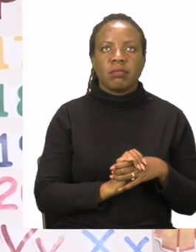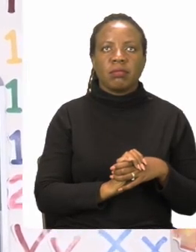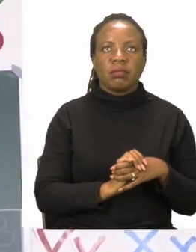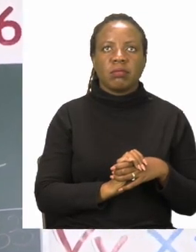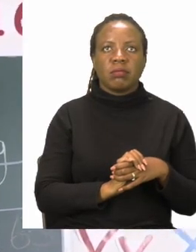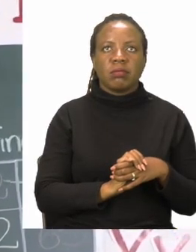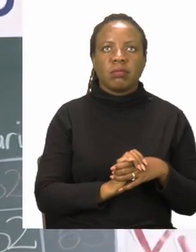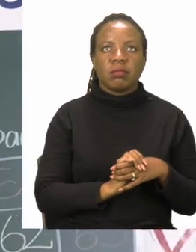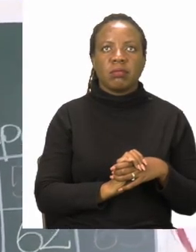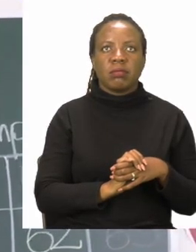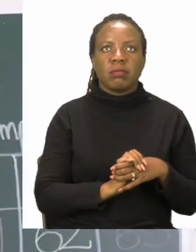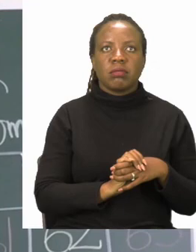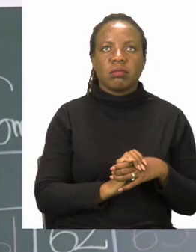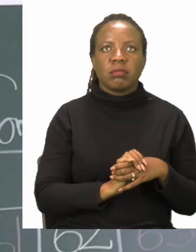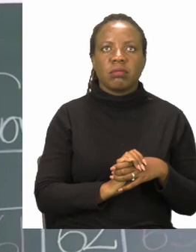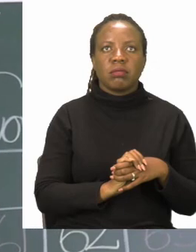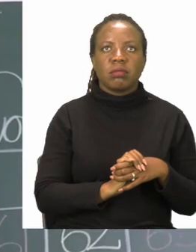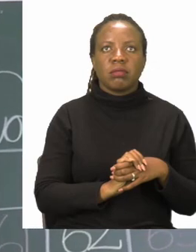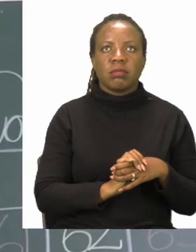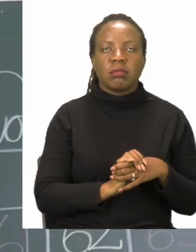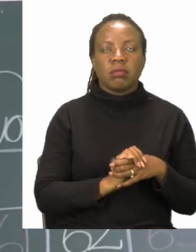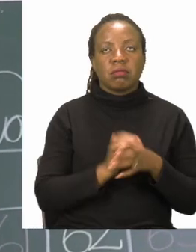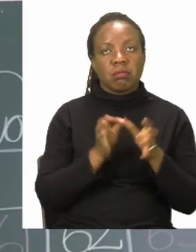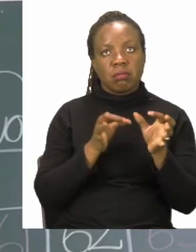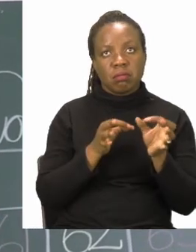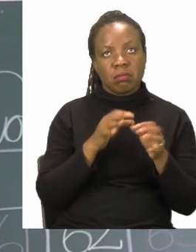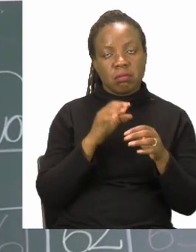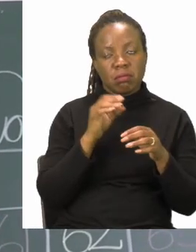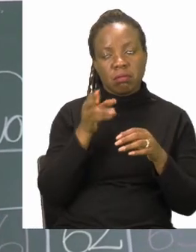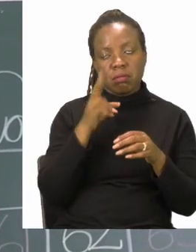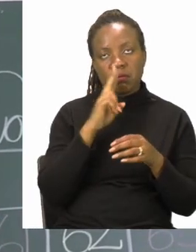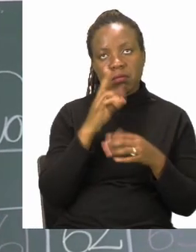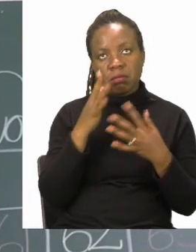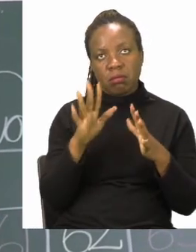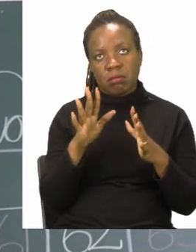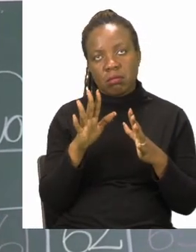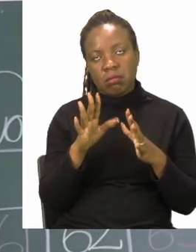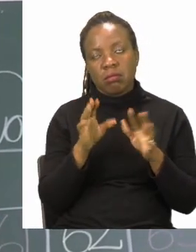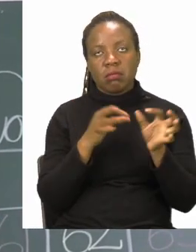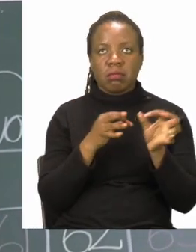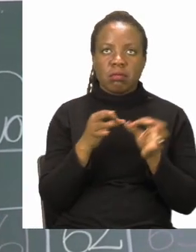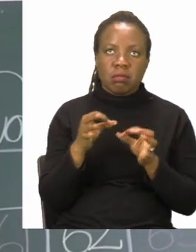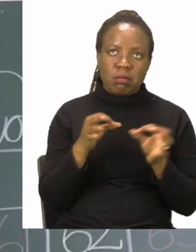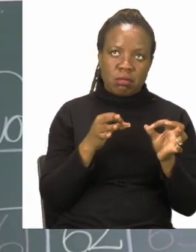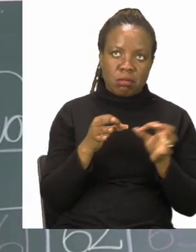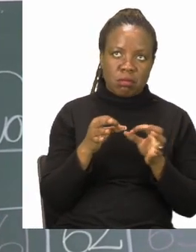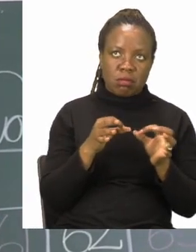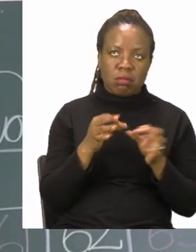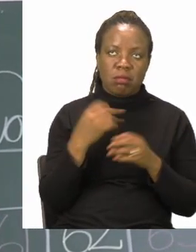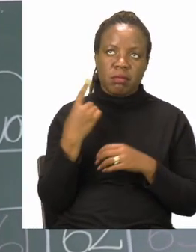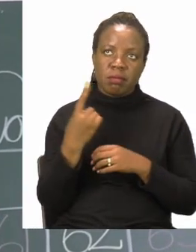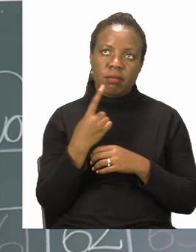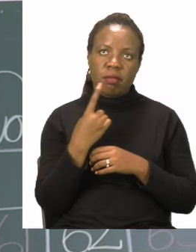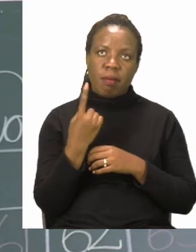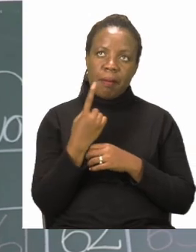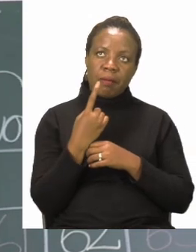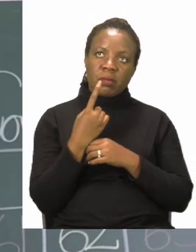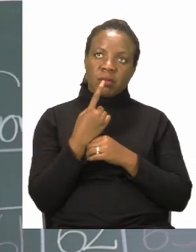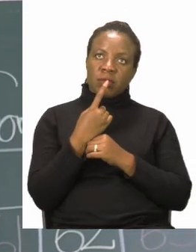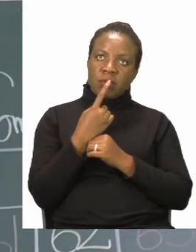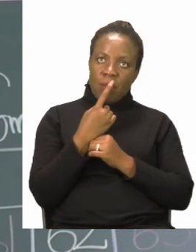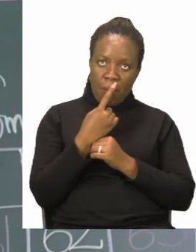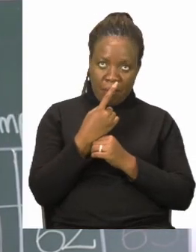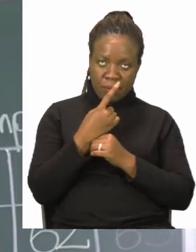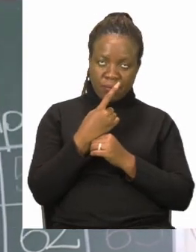going to discuss or explain and see how we got to these answers. So the